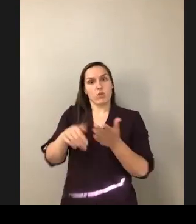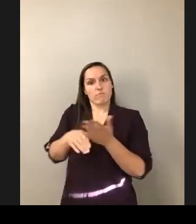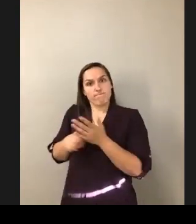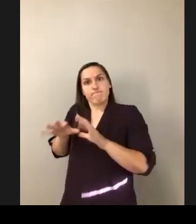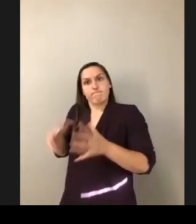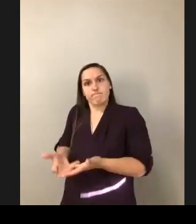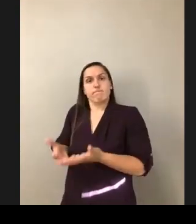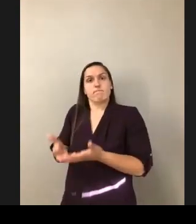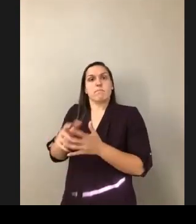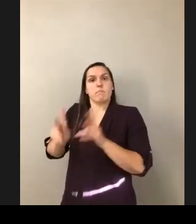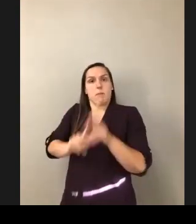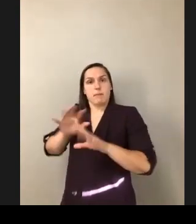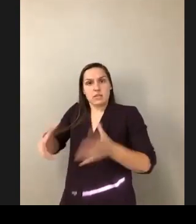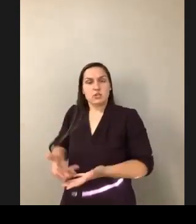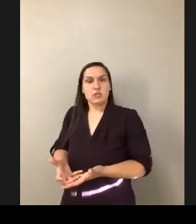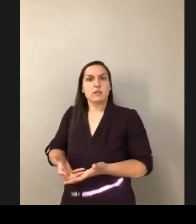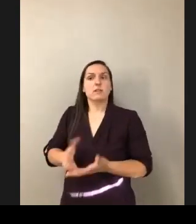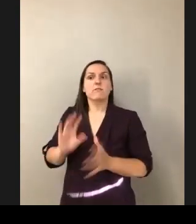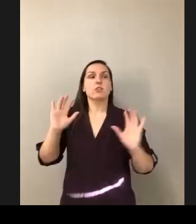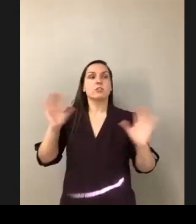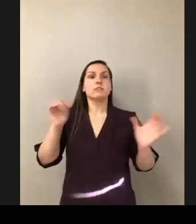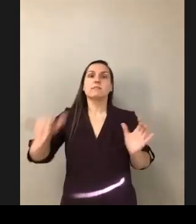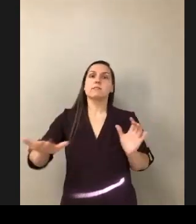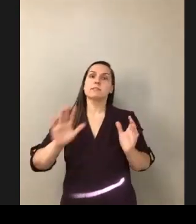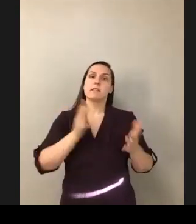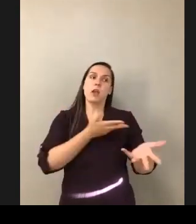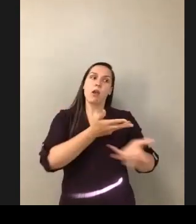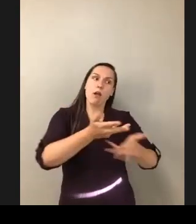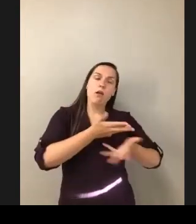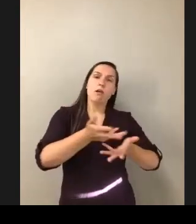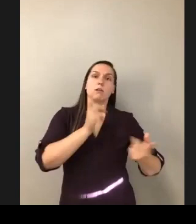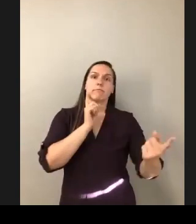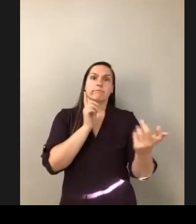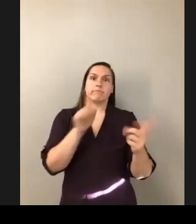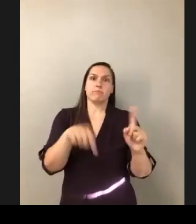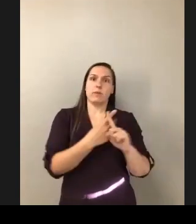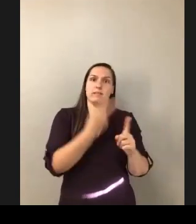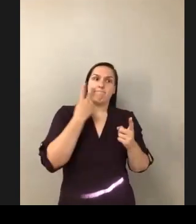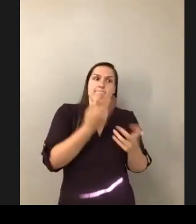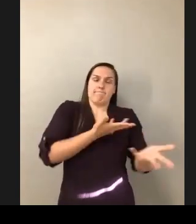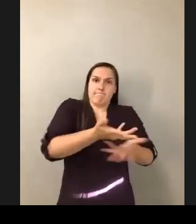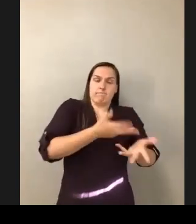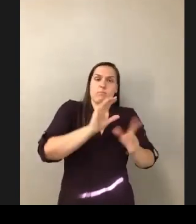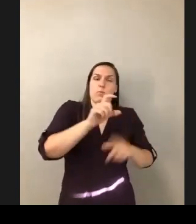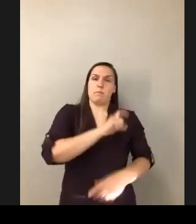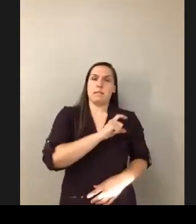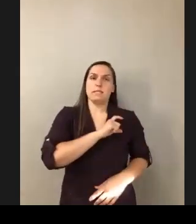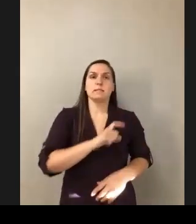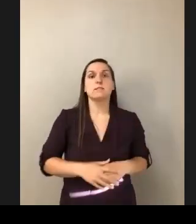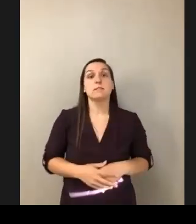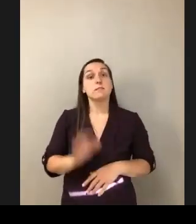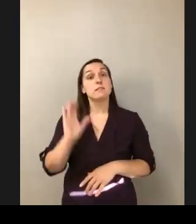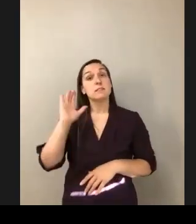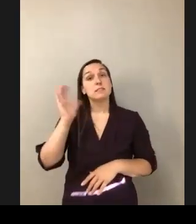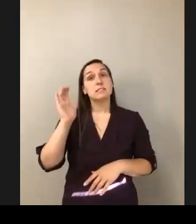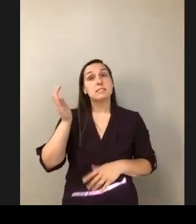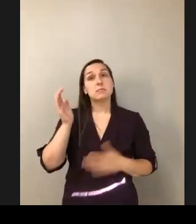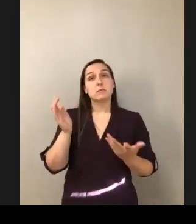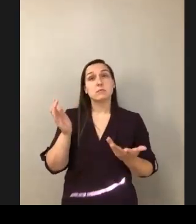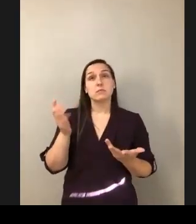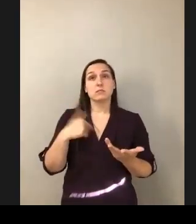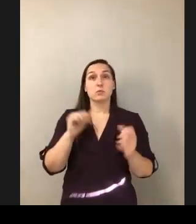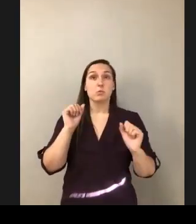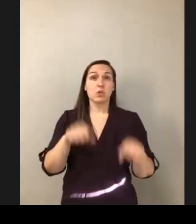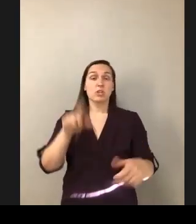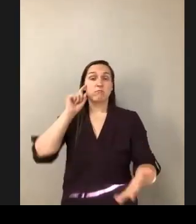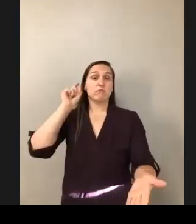their, interactions and contacts with police. So if that seems like something that we could really identify